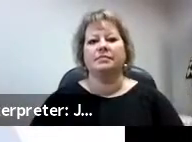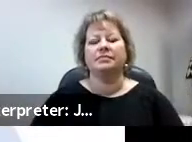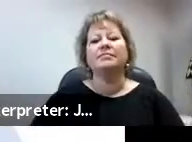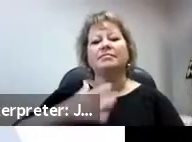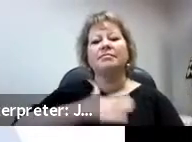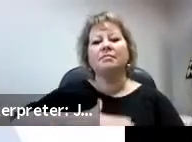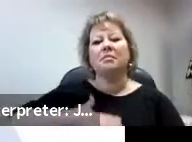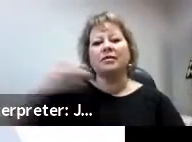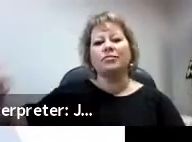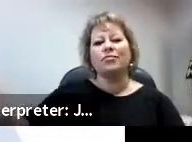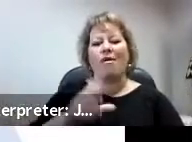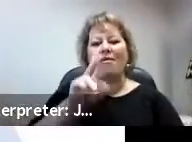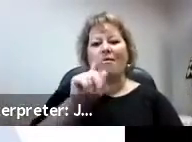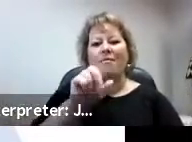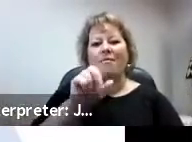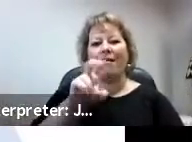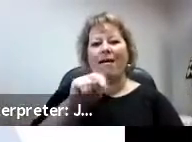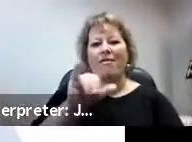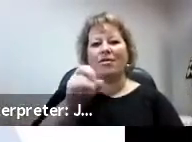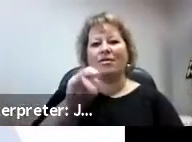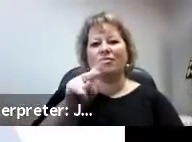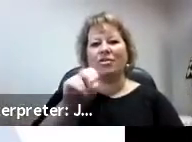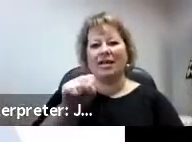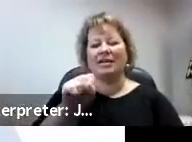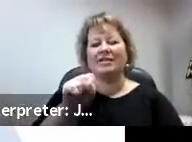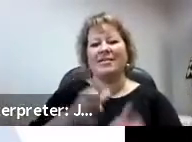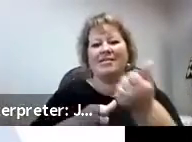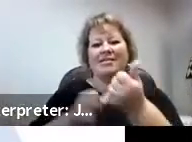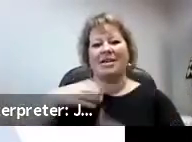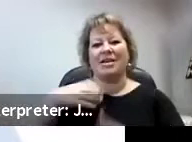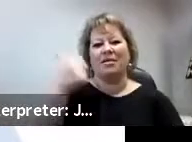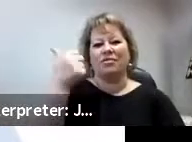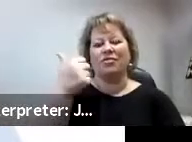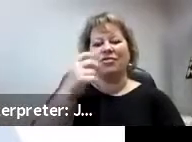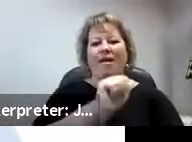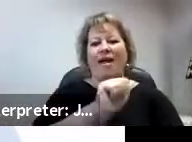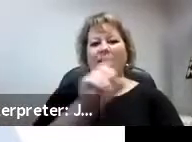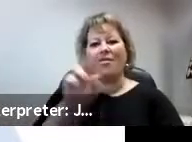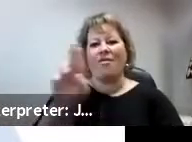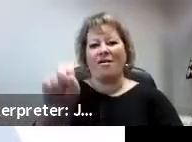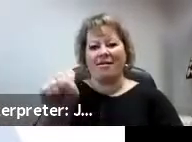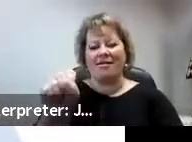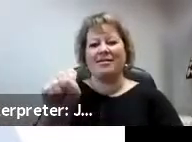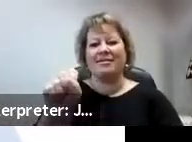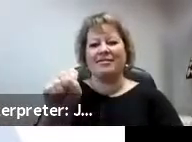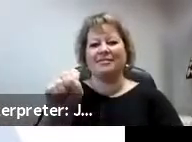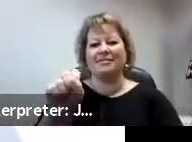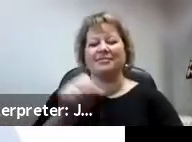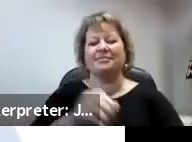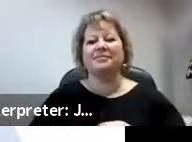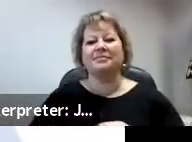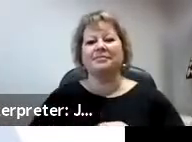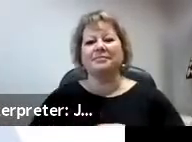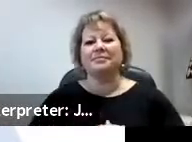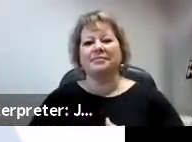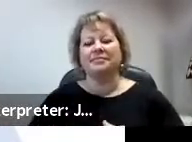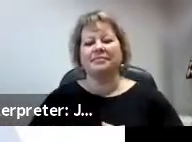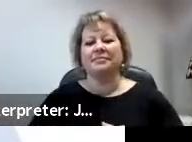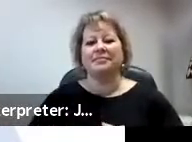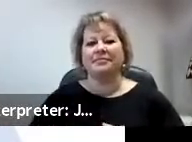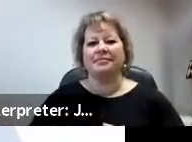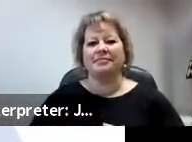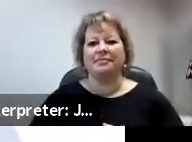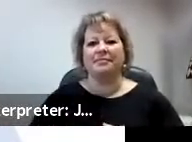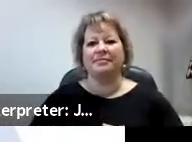Please welcome Karen Jenkins, Assistant Commissioner, Vocational Rehabilitation Services, Alabama Department of Rehabilitation